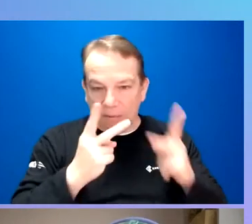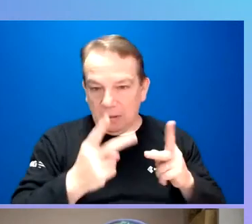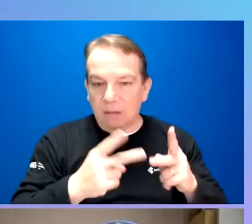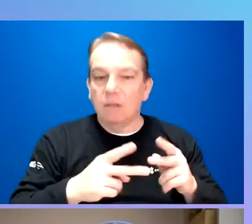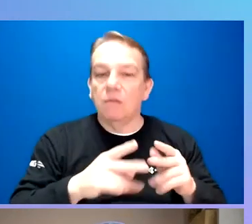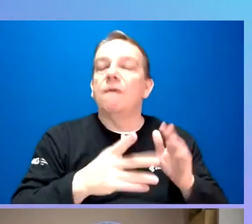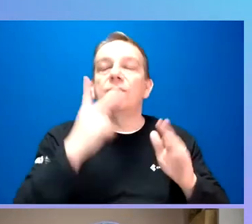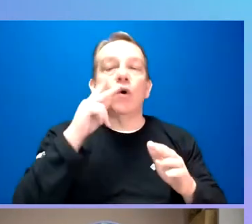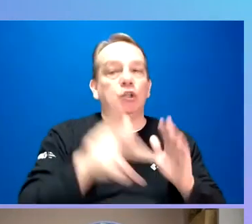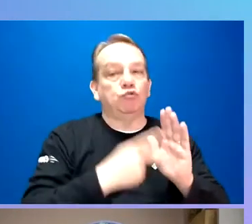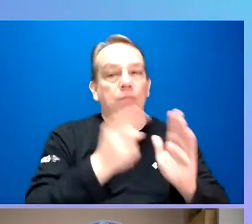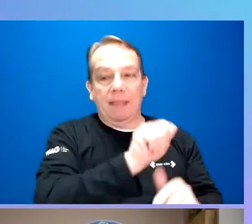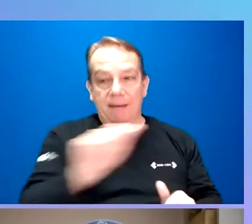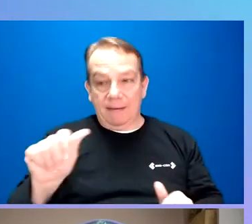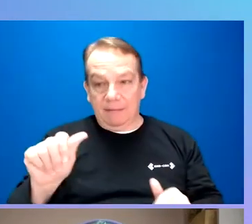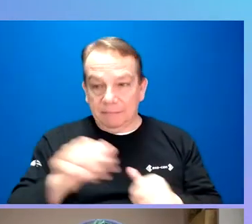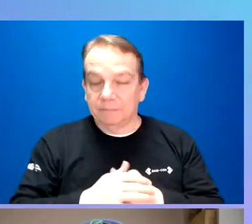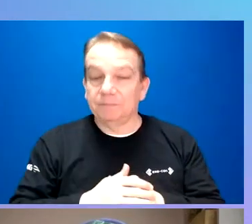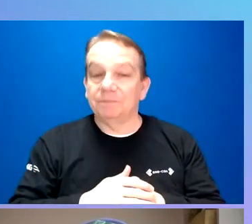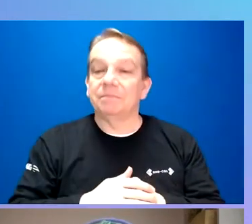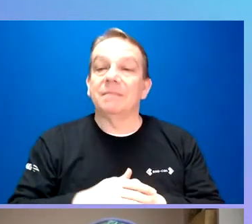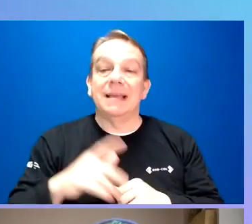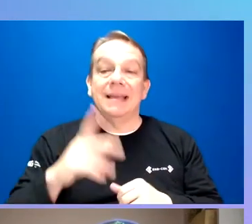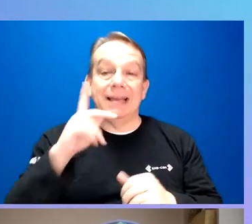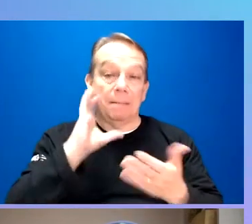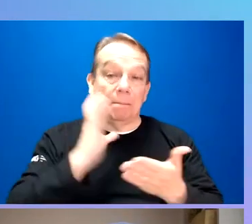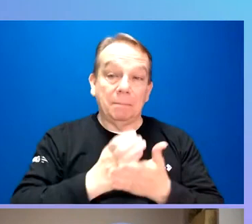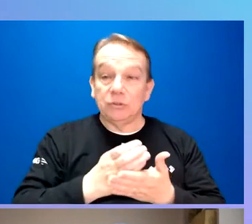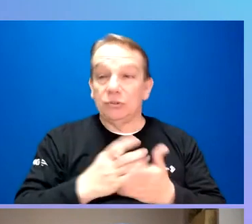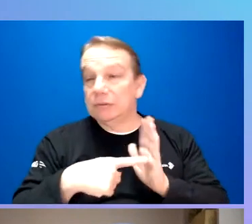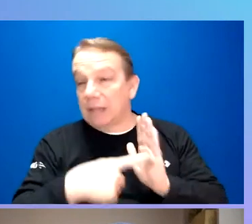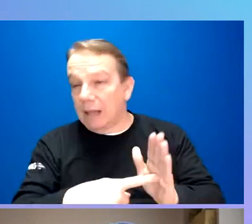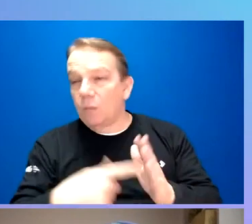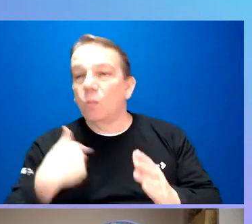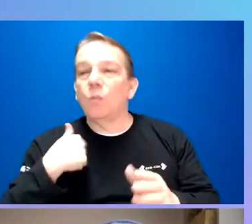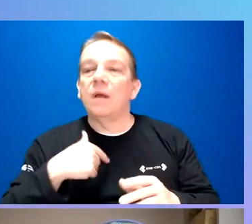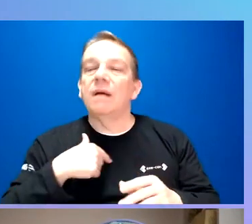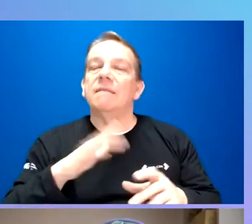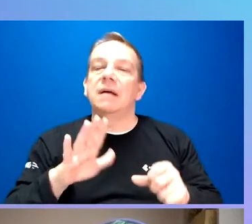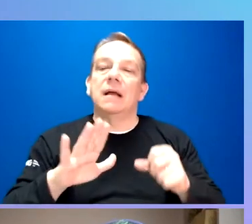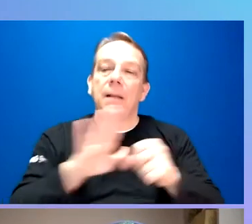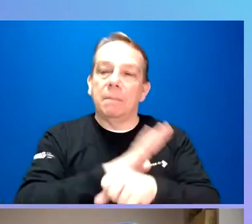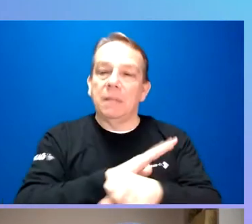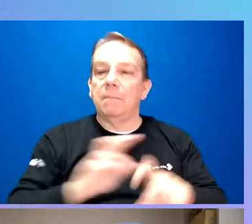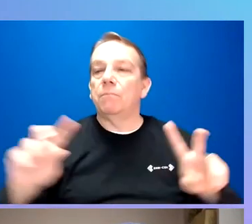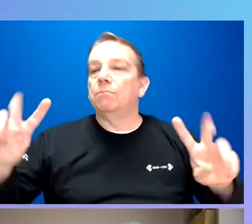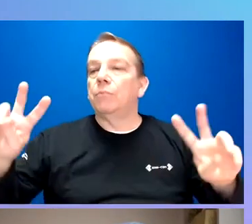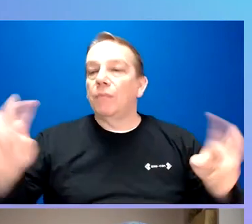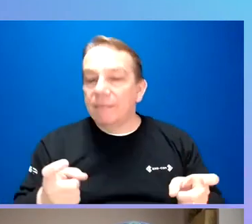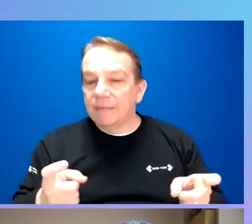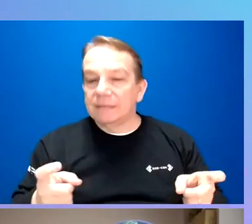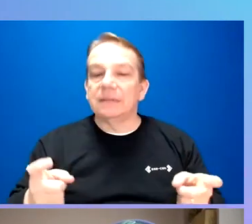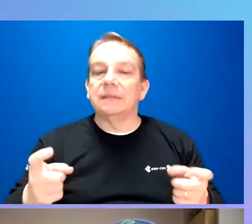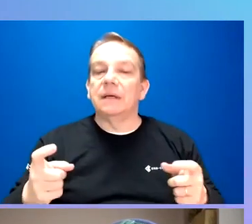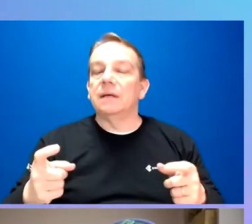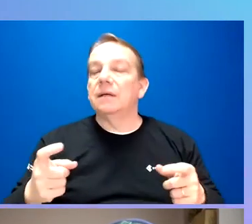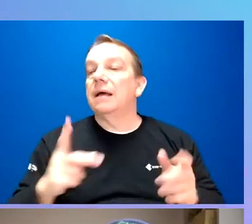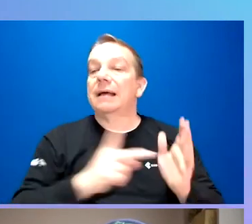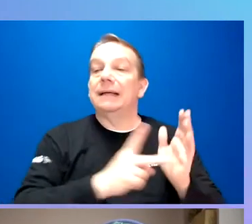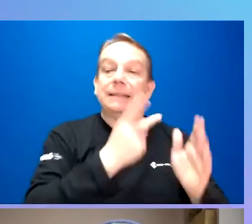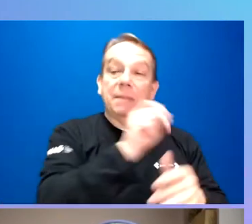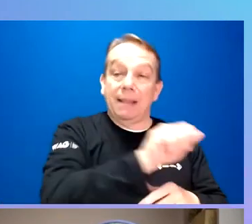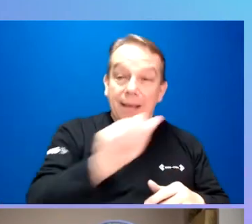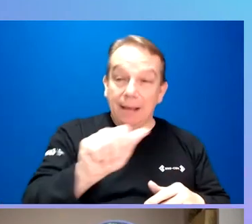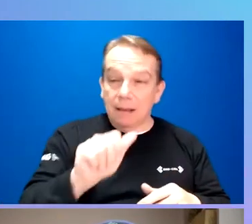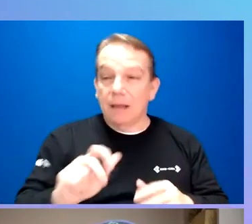in our slides and content about this, we have completely in parentheses. So the difference between our AA